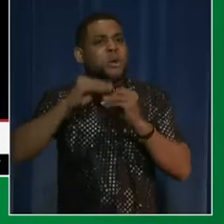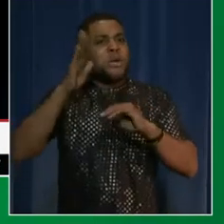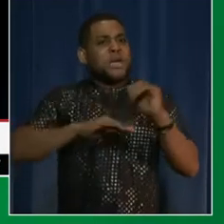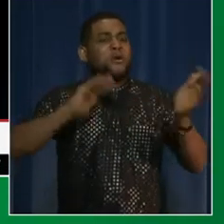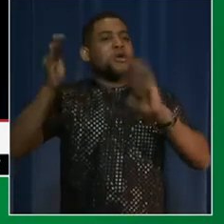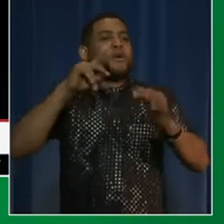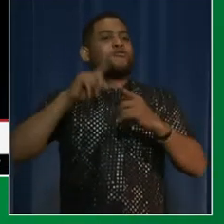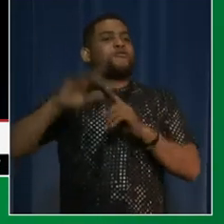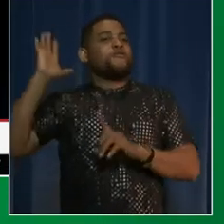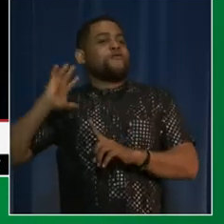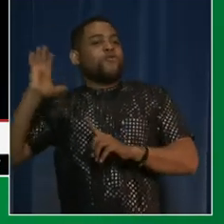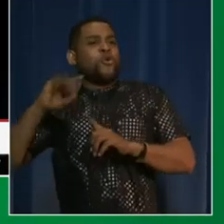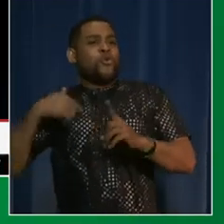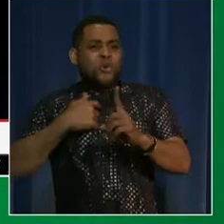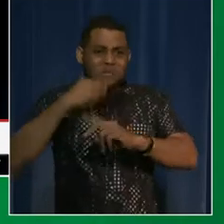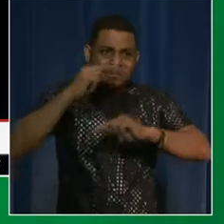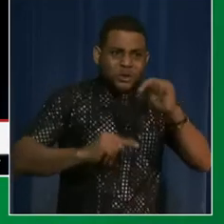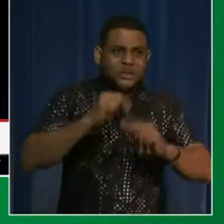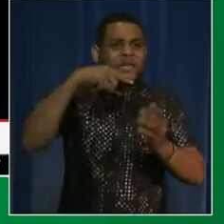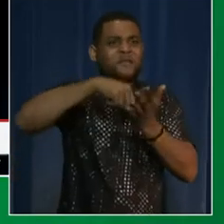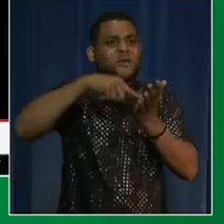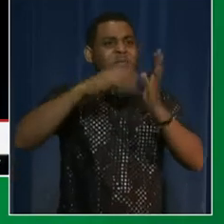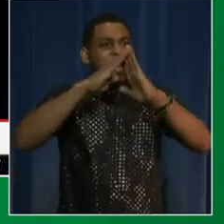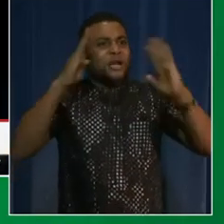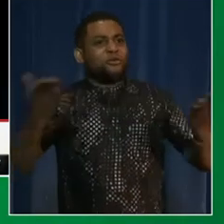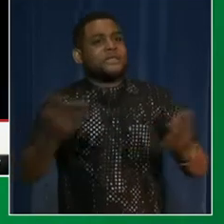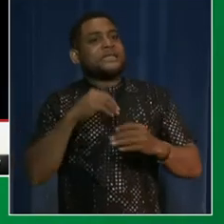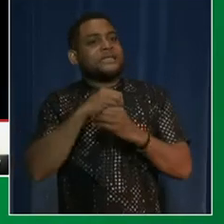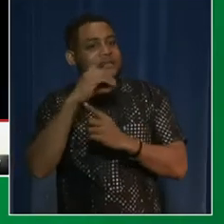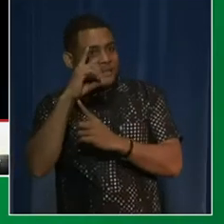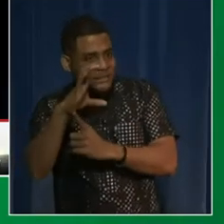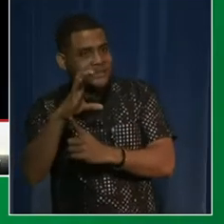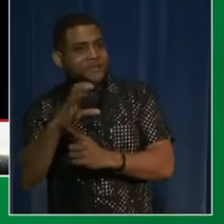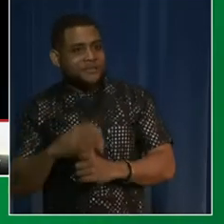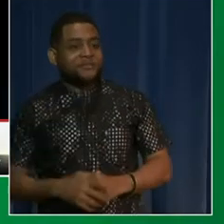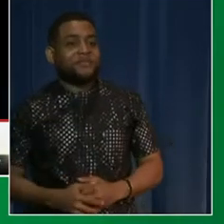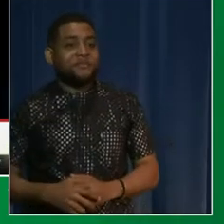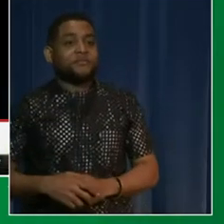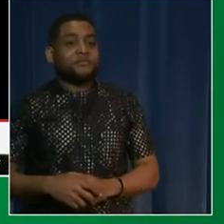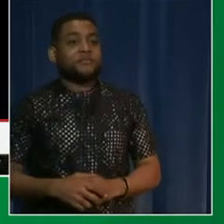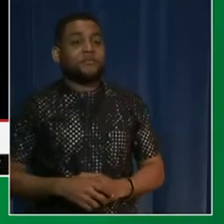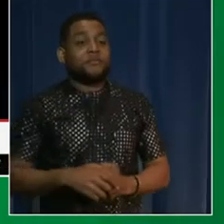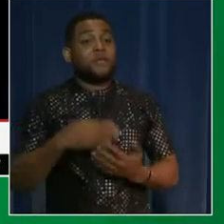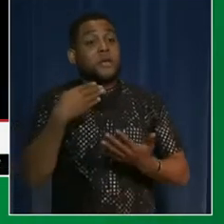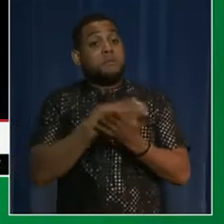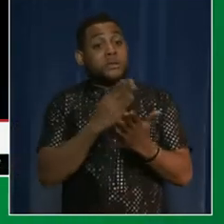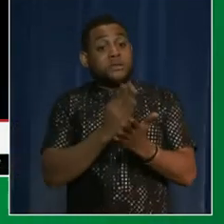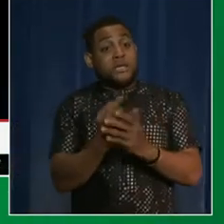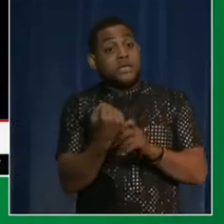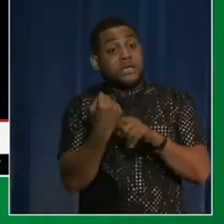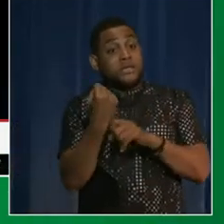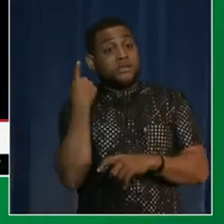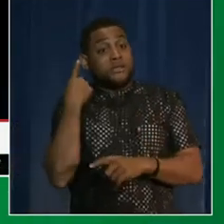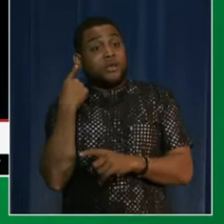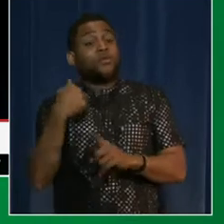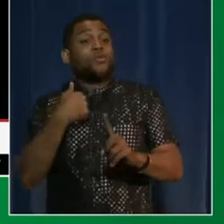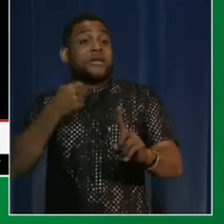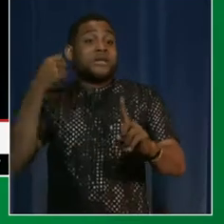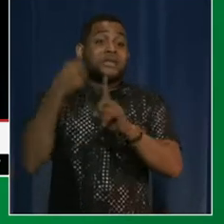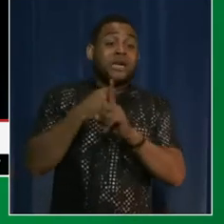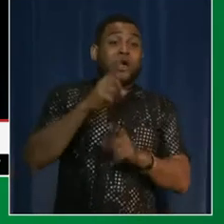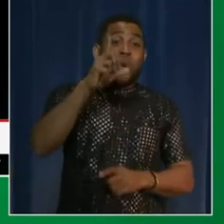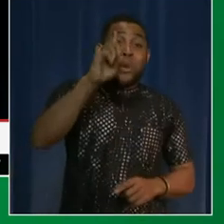housing in Washington. So with our budget last year, we hit $1 billion of funding. With